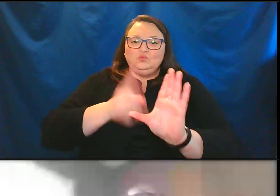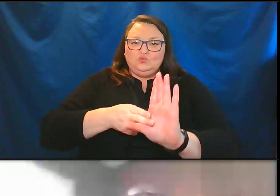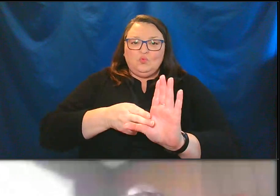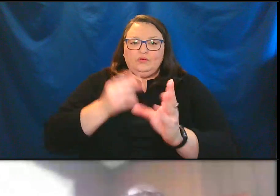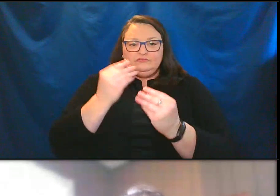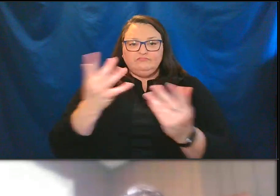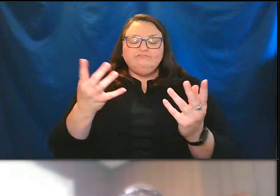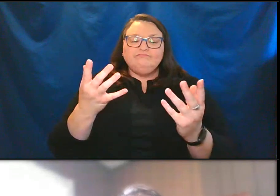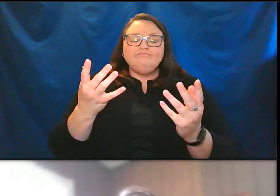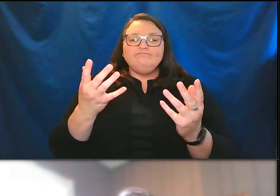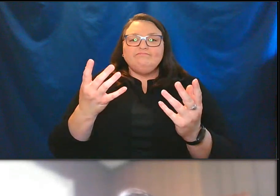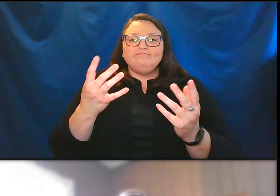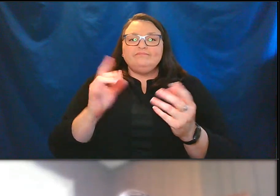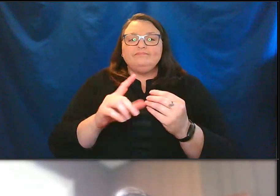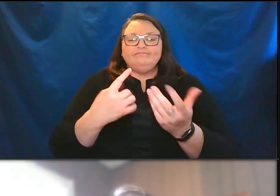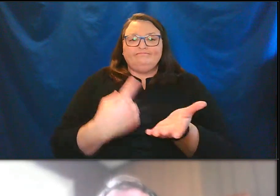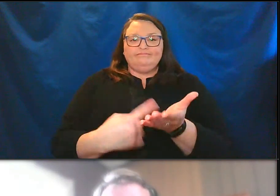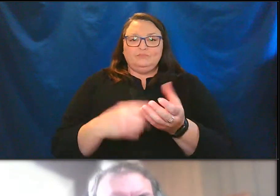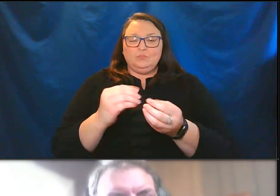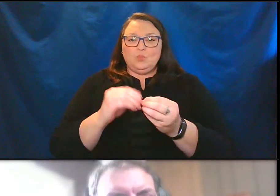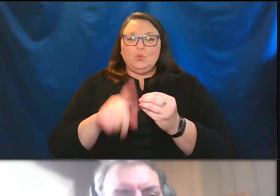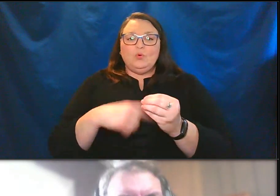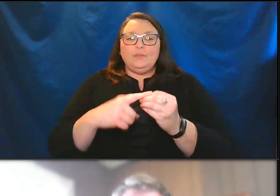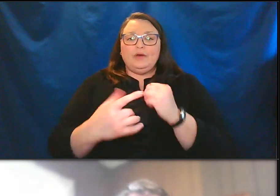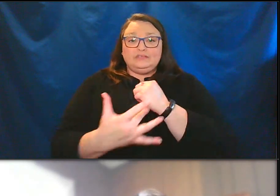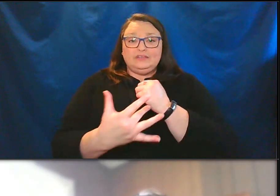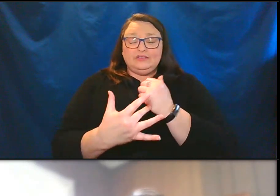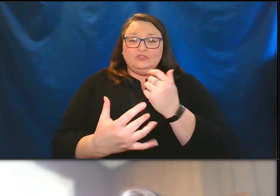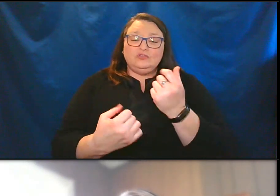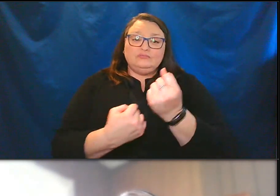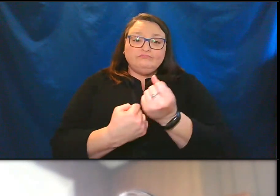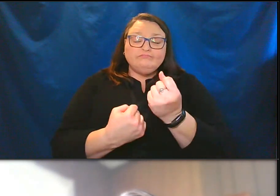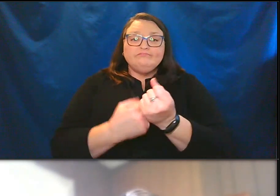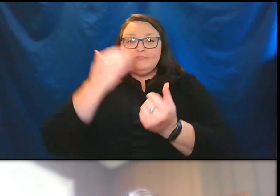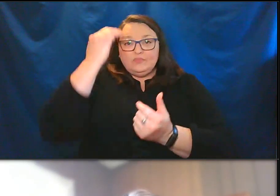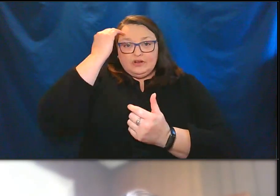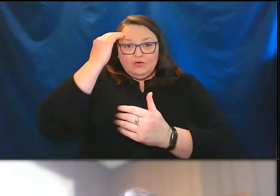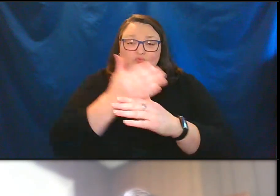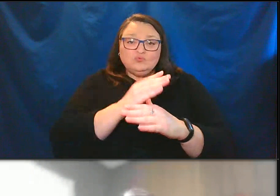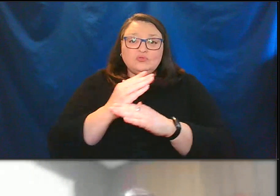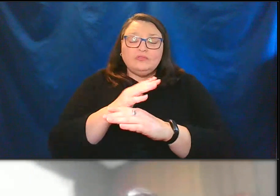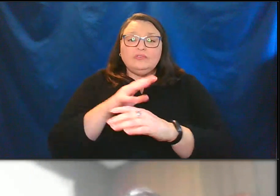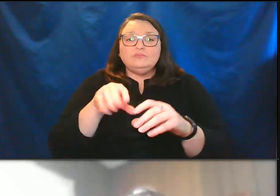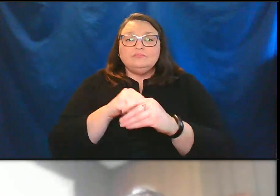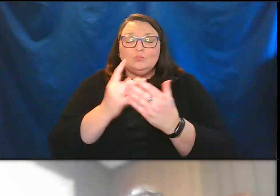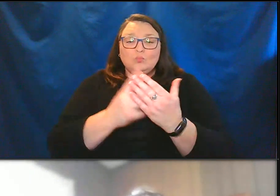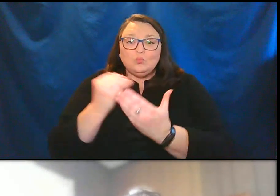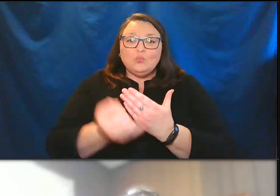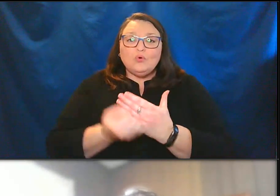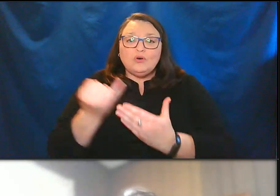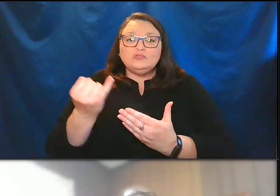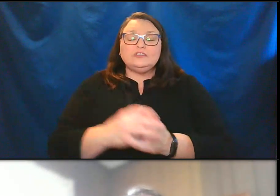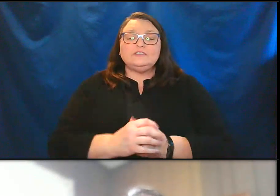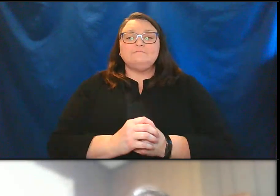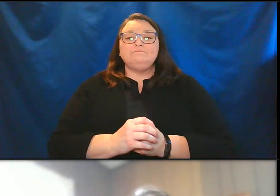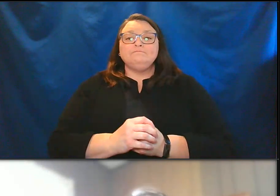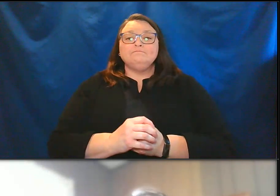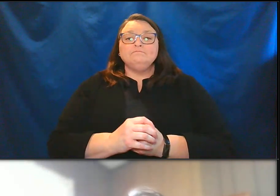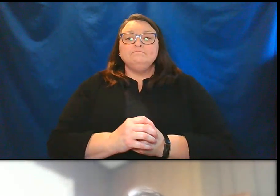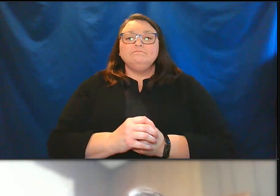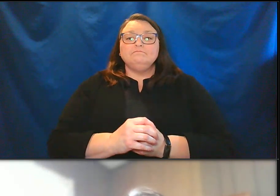to kind of talk more about technical assistance and knowledge sharing across the project. And I feel like a lot